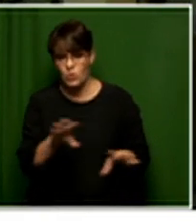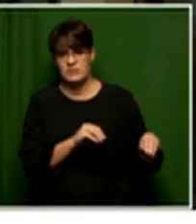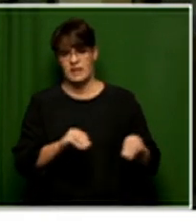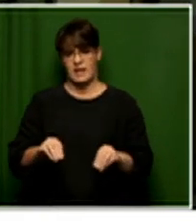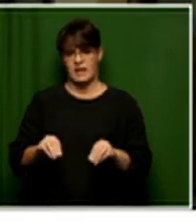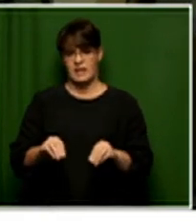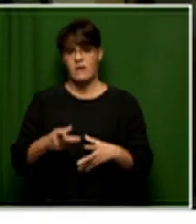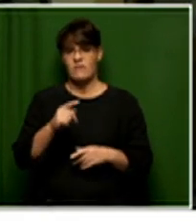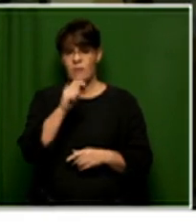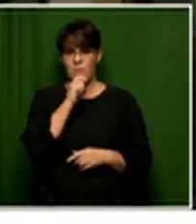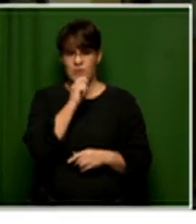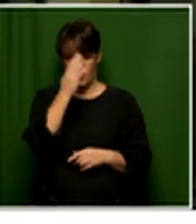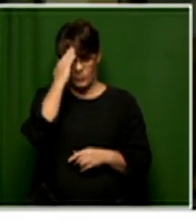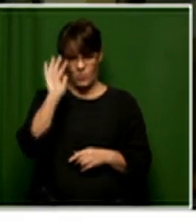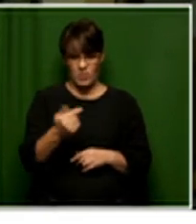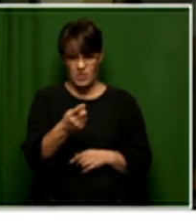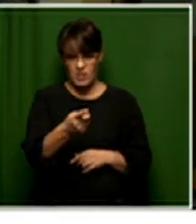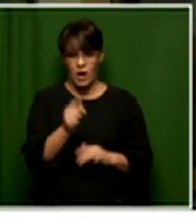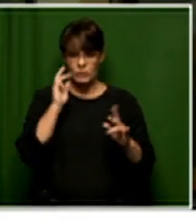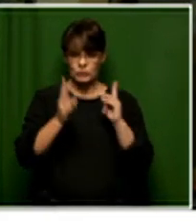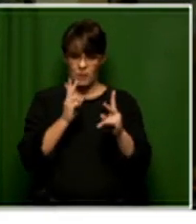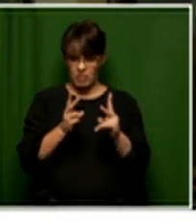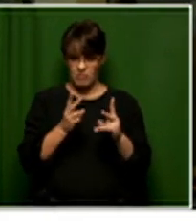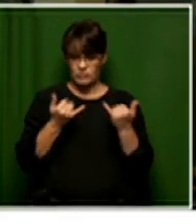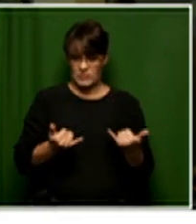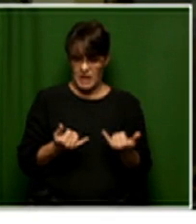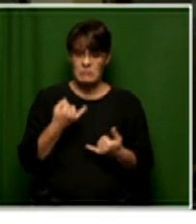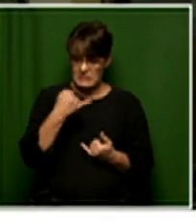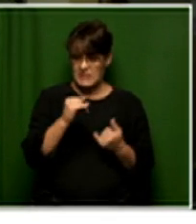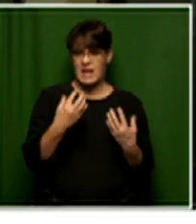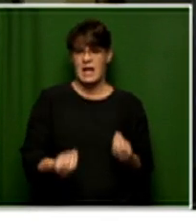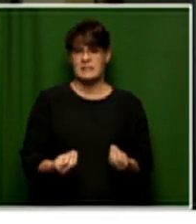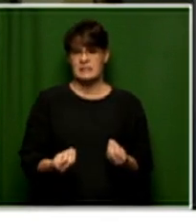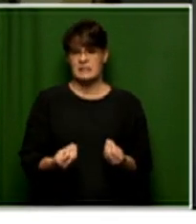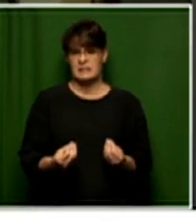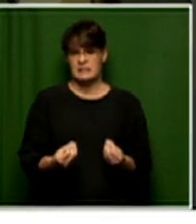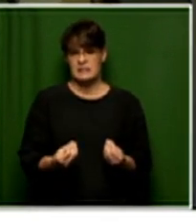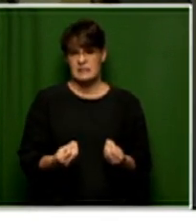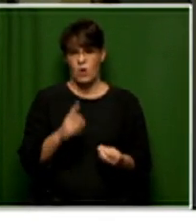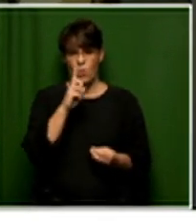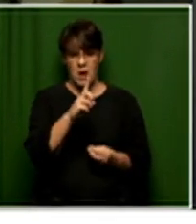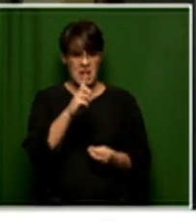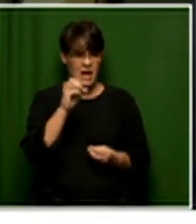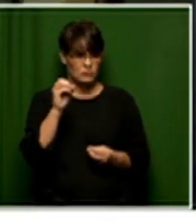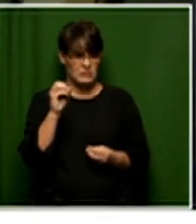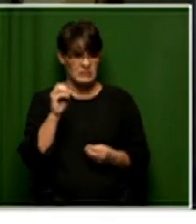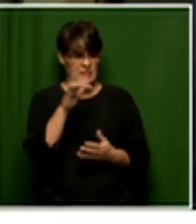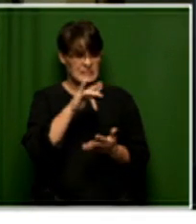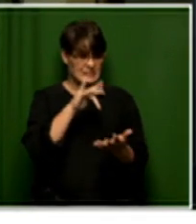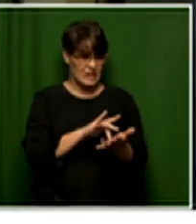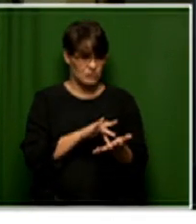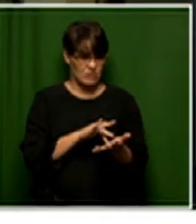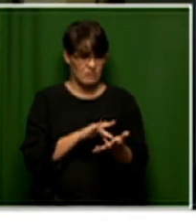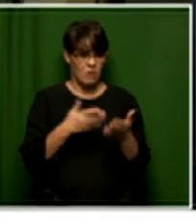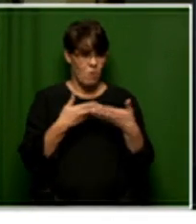delays that morning. As you know, that from around 12 o'clock today, we still had about 100 or so voting